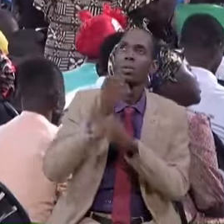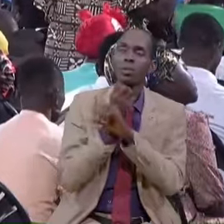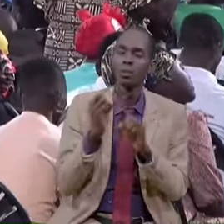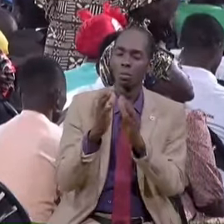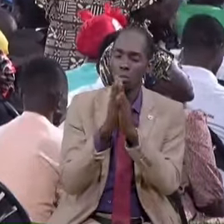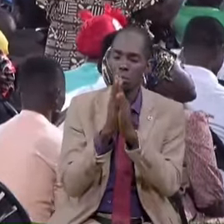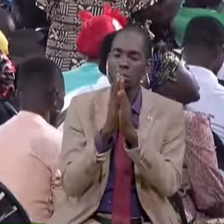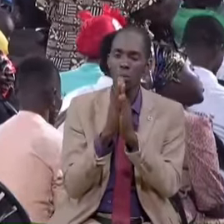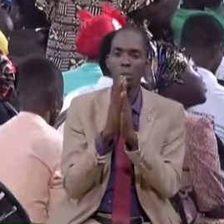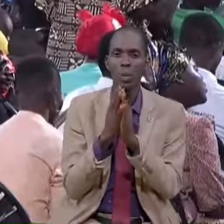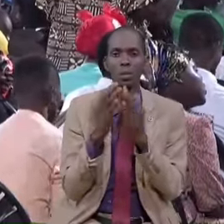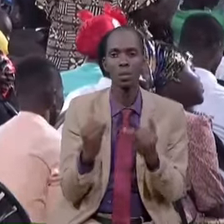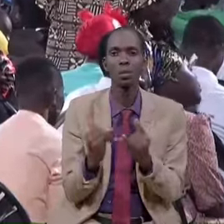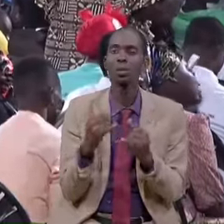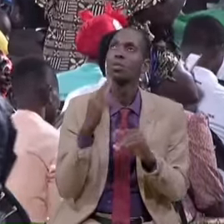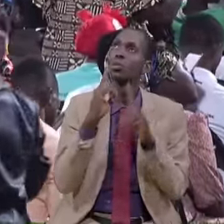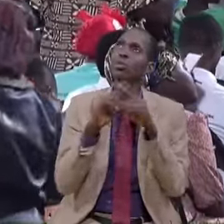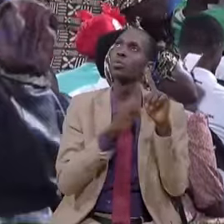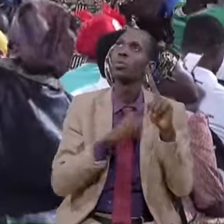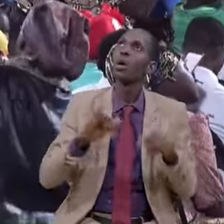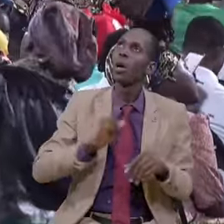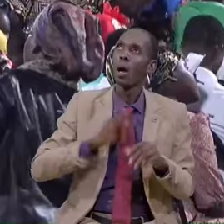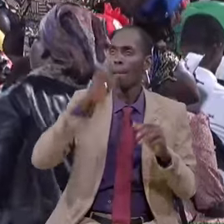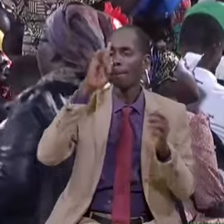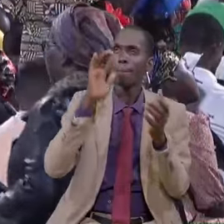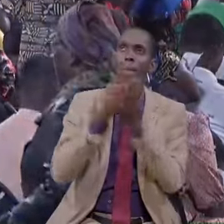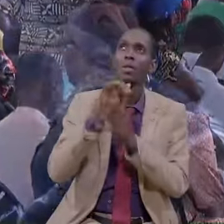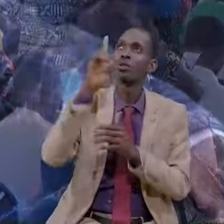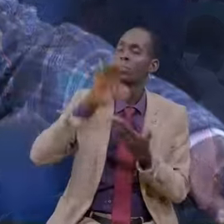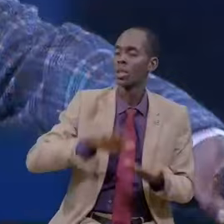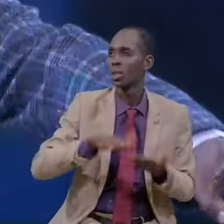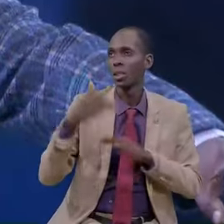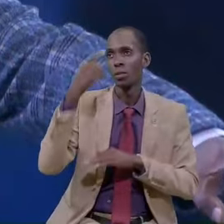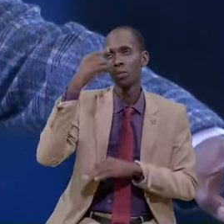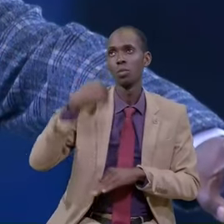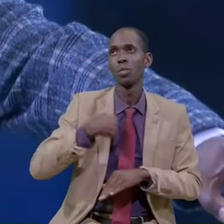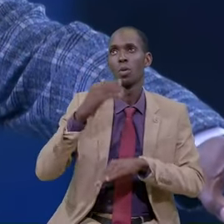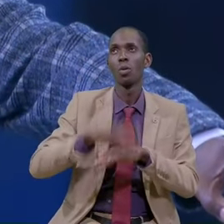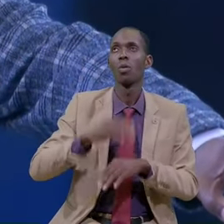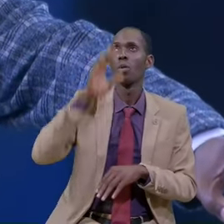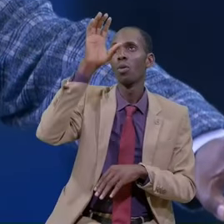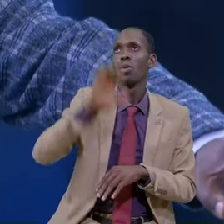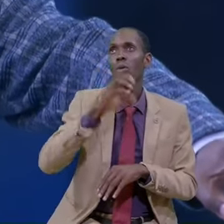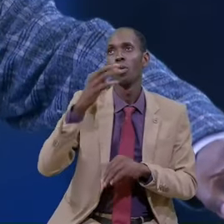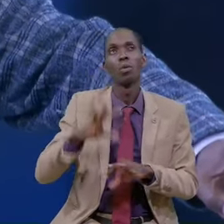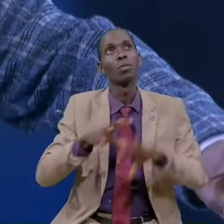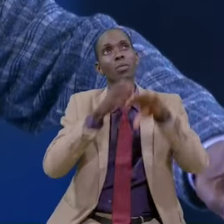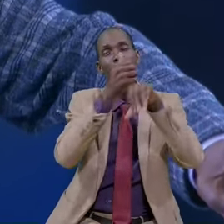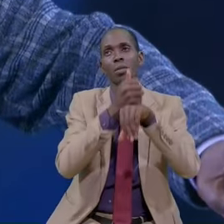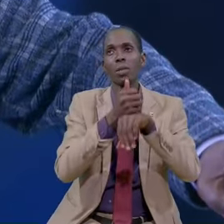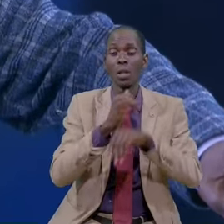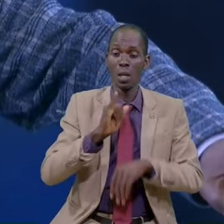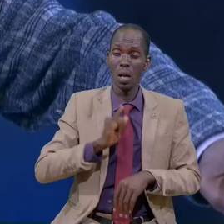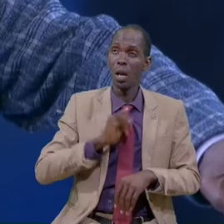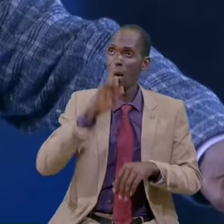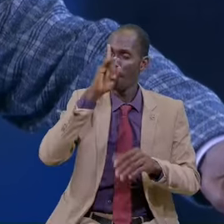salvation I believe you died for me on the cross of Calvary I